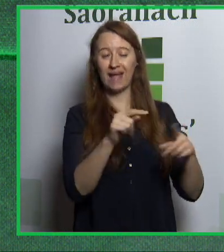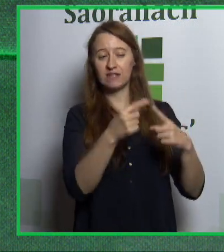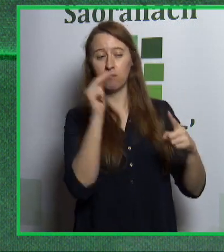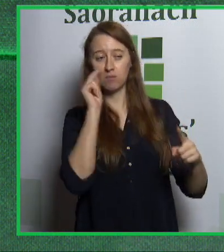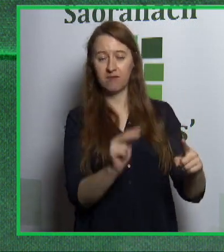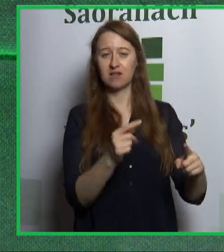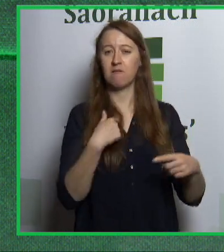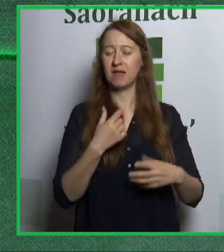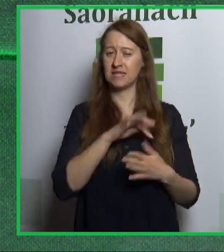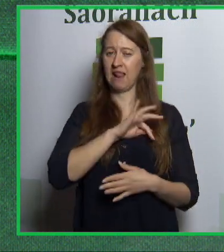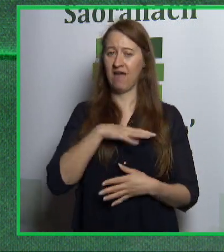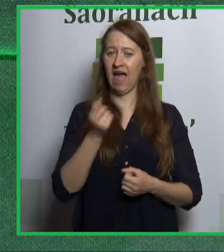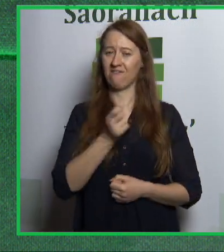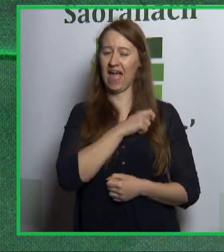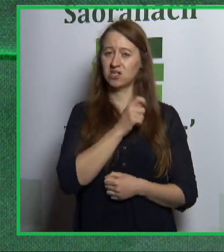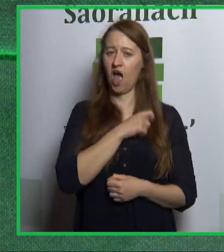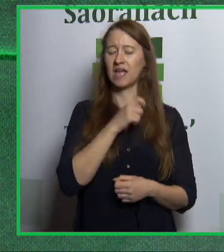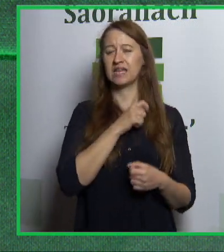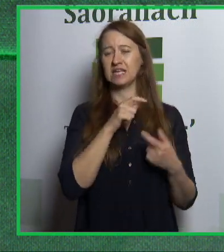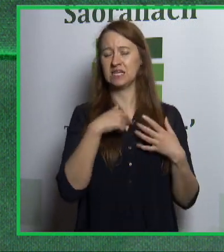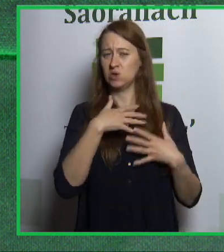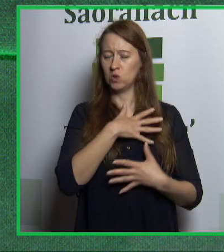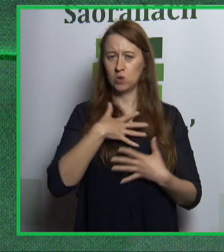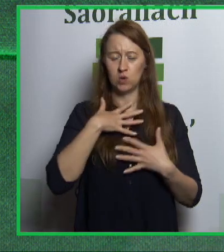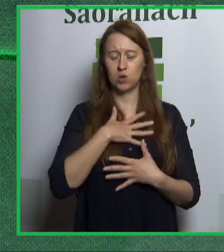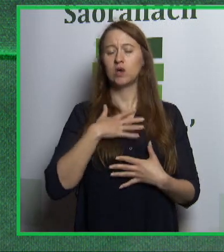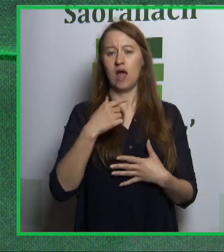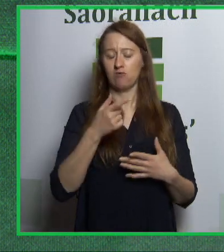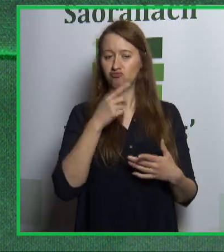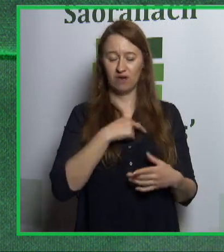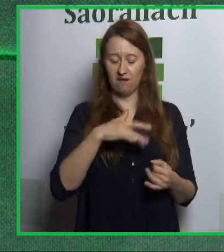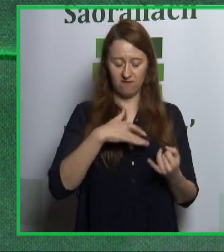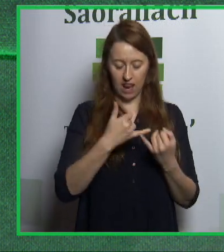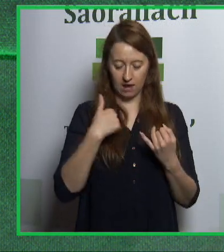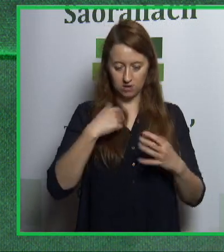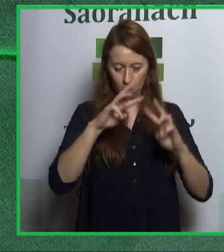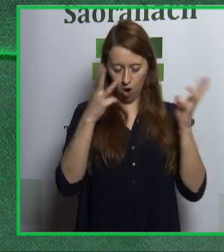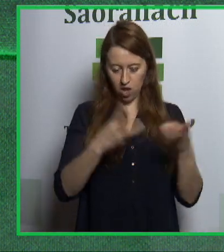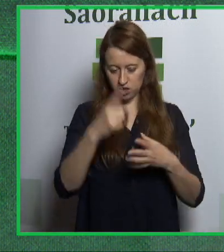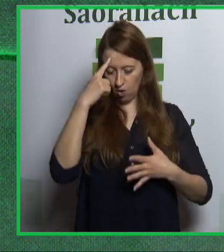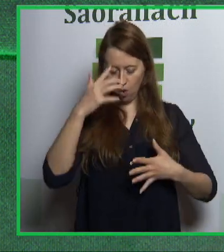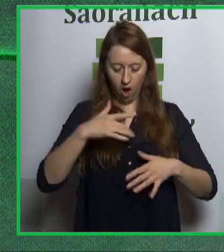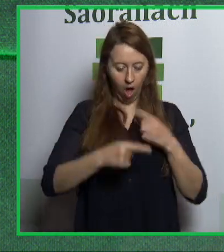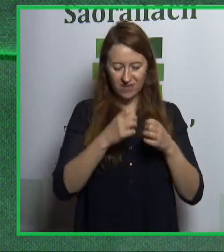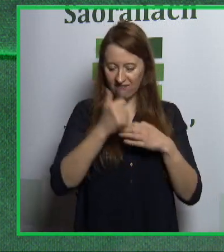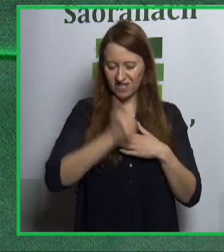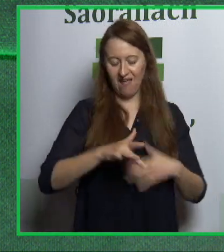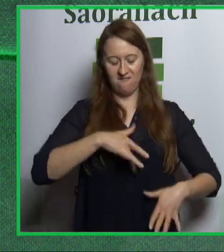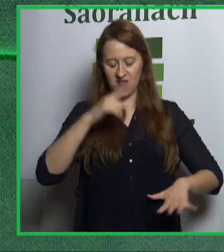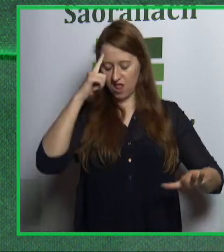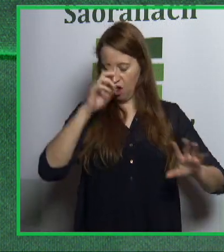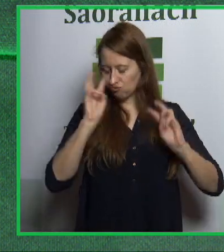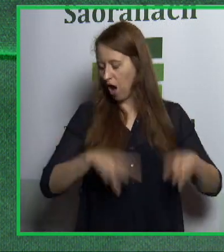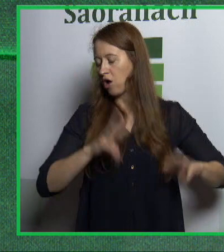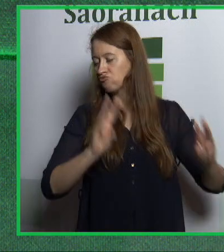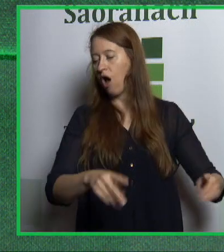ADHD, which basically made my life hell. As I got into my early 20s, the world just felt wrong to me all the time. And I saw my